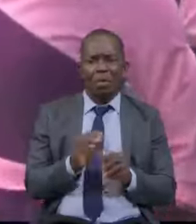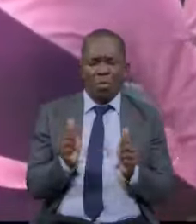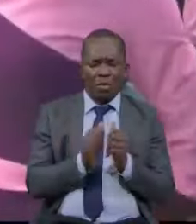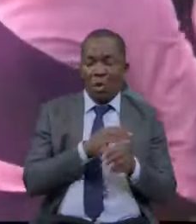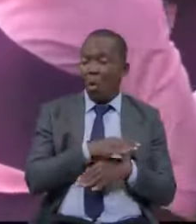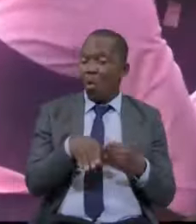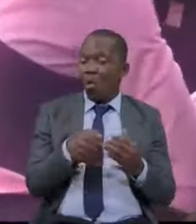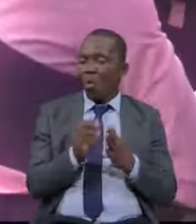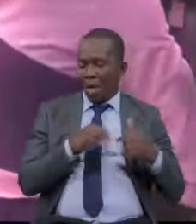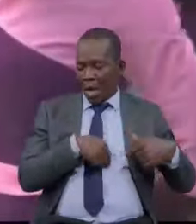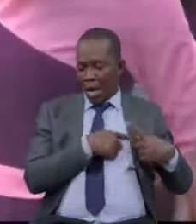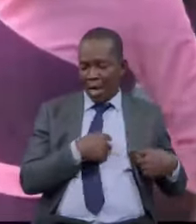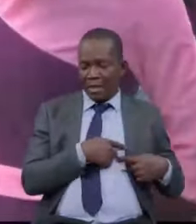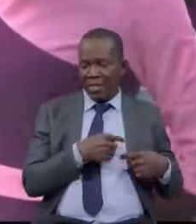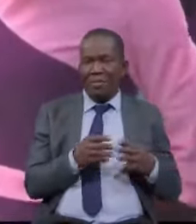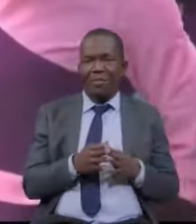believingly,